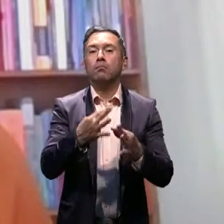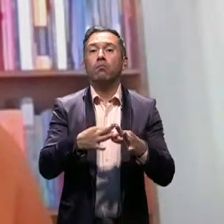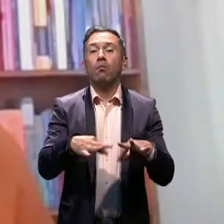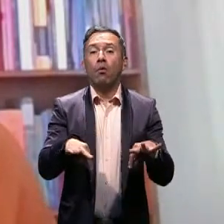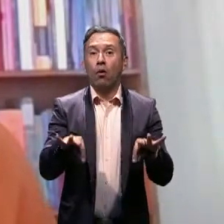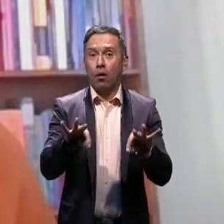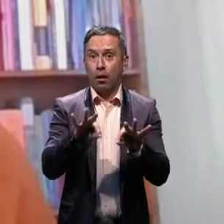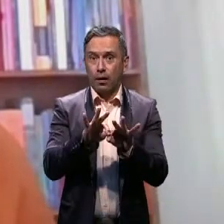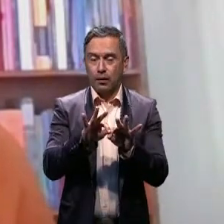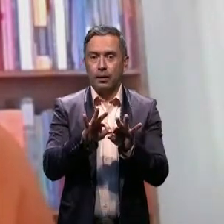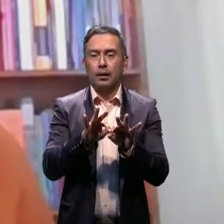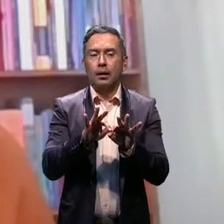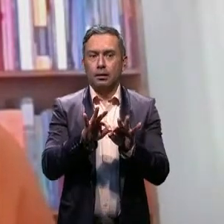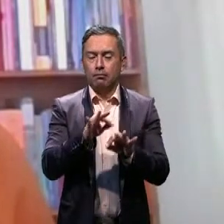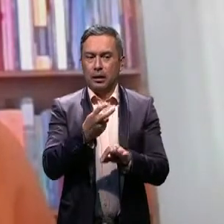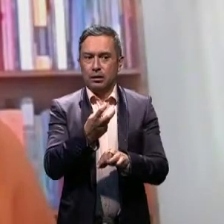a